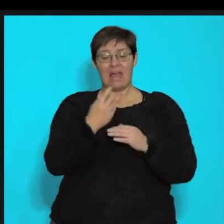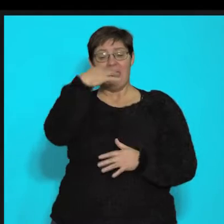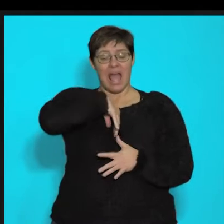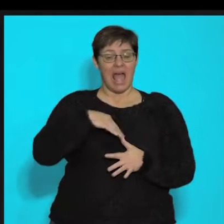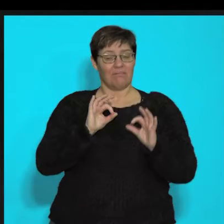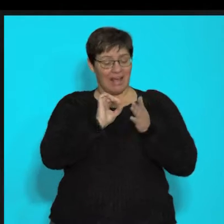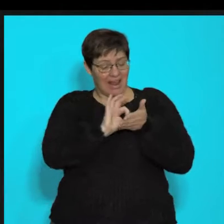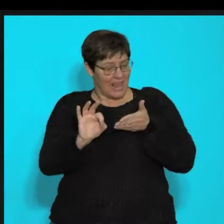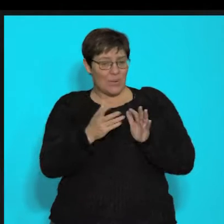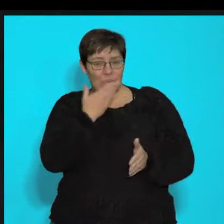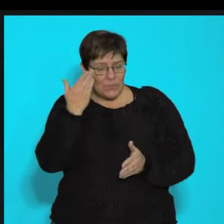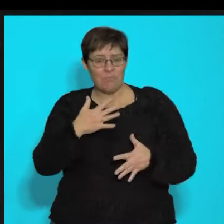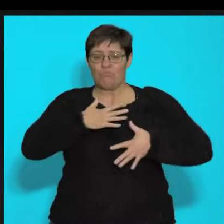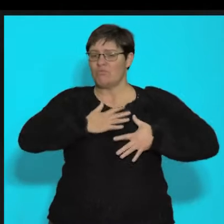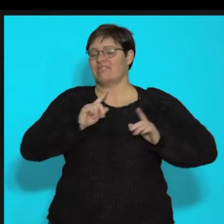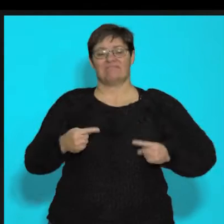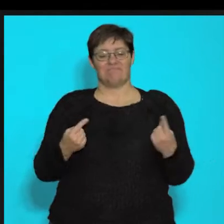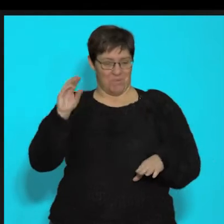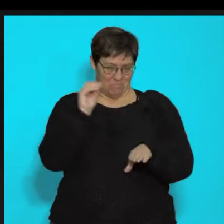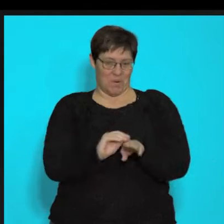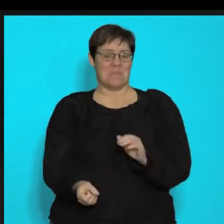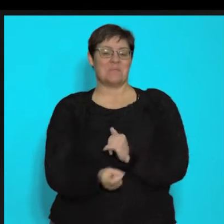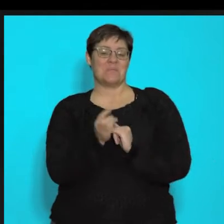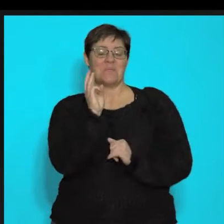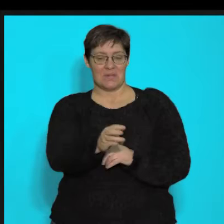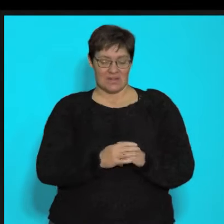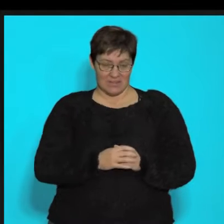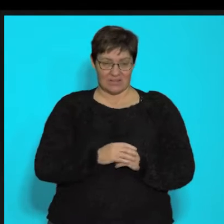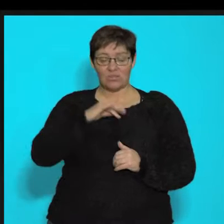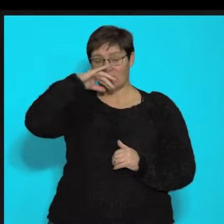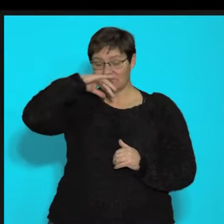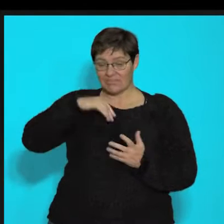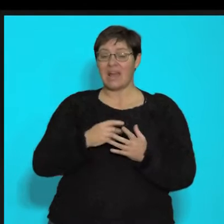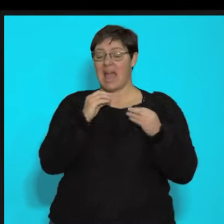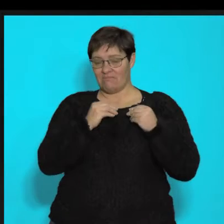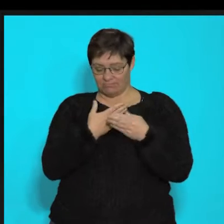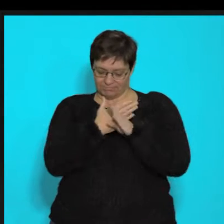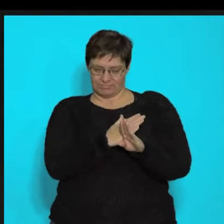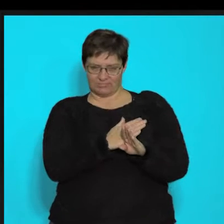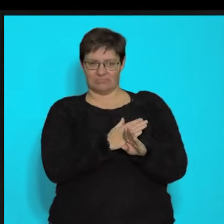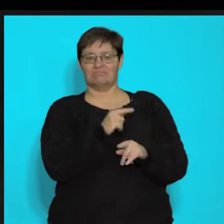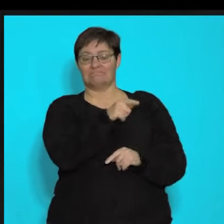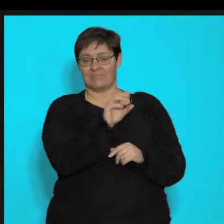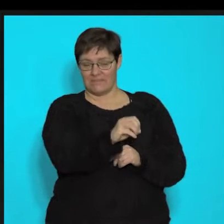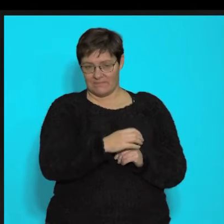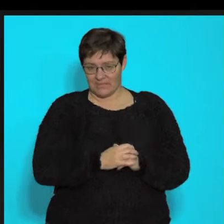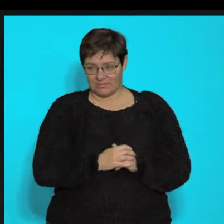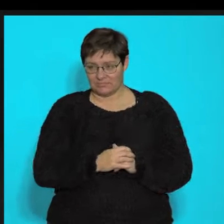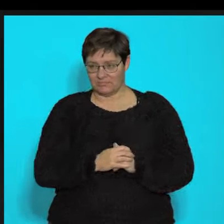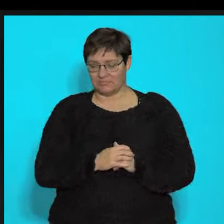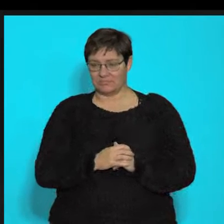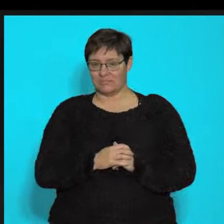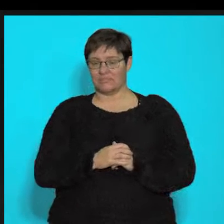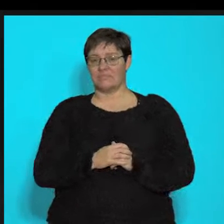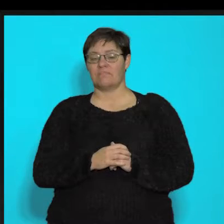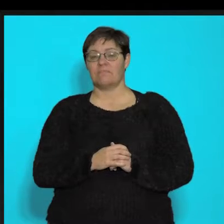breathe. That's going to have a really serious problem. So we've got little hairs, right, that are going to trap the hair. Also, what have we